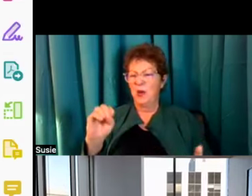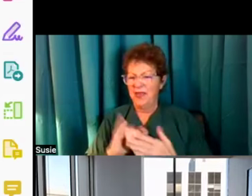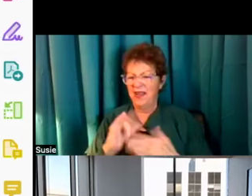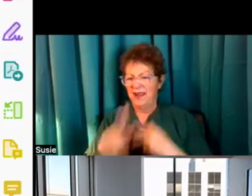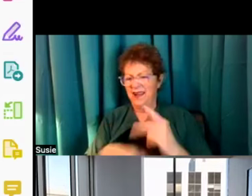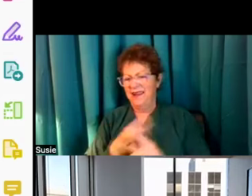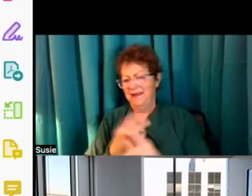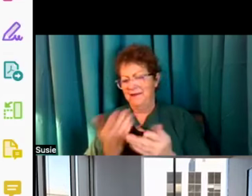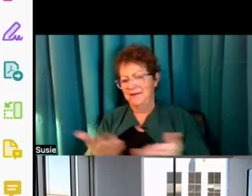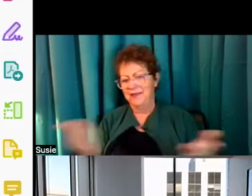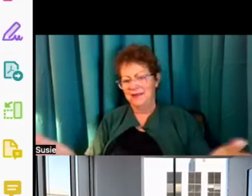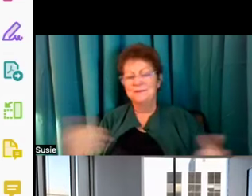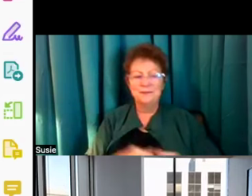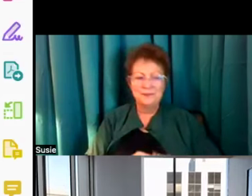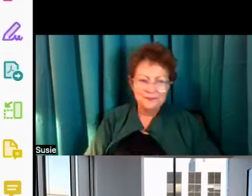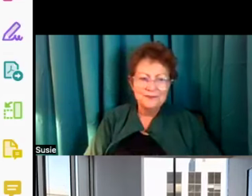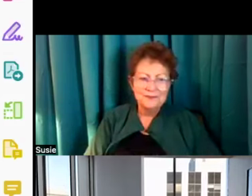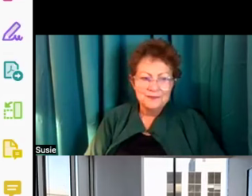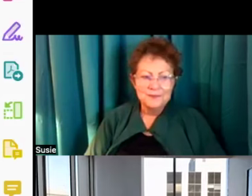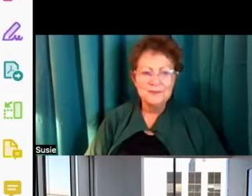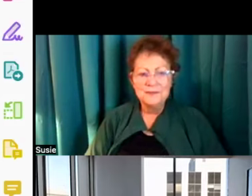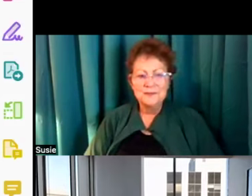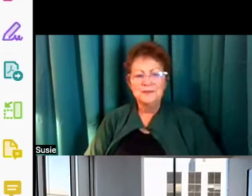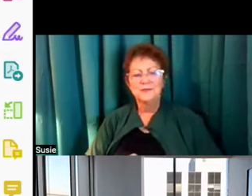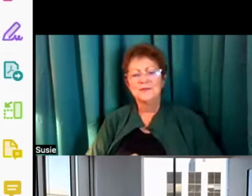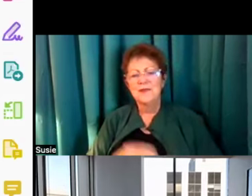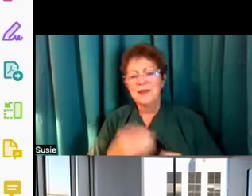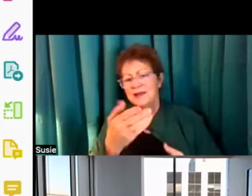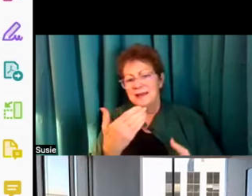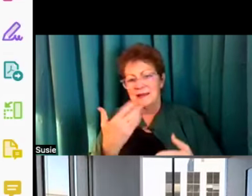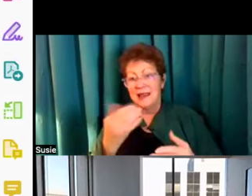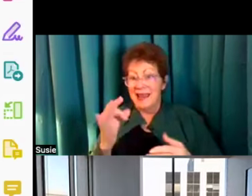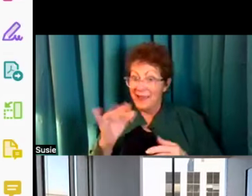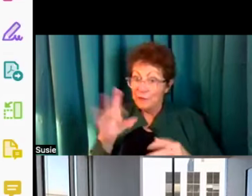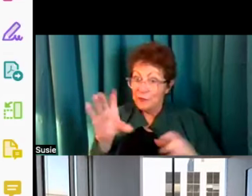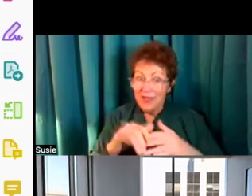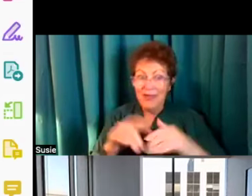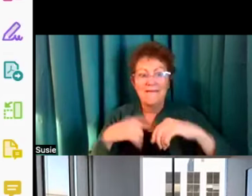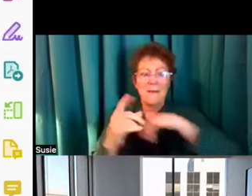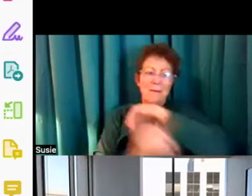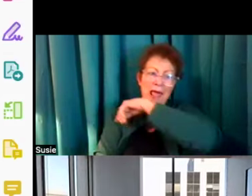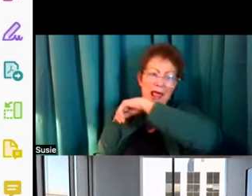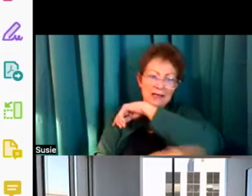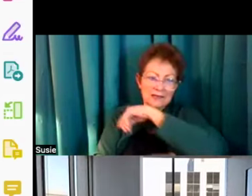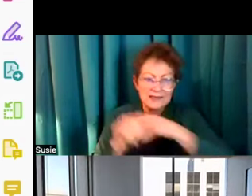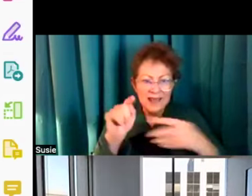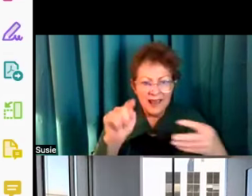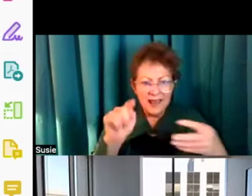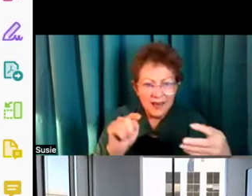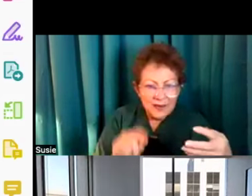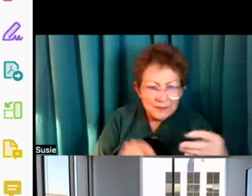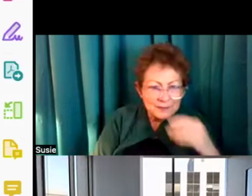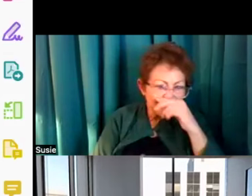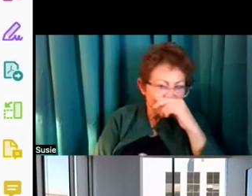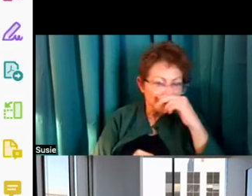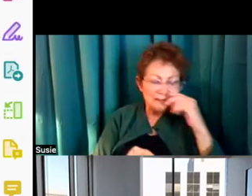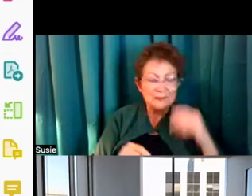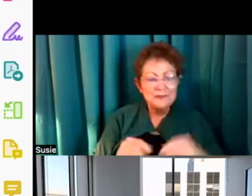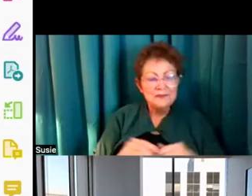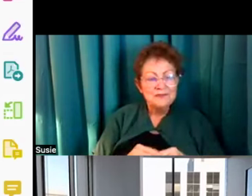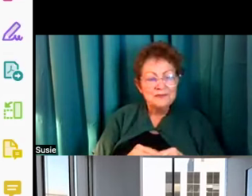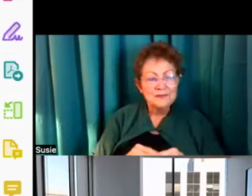their, the other senior executives, and there are some of the penalties are in the parentheses there. No private benefit, similar